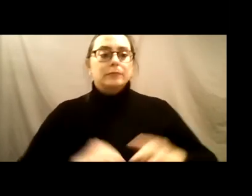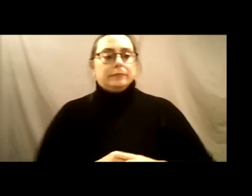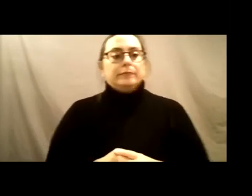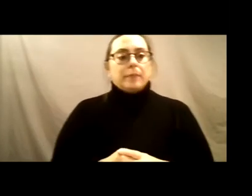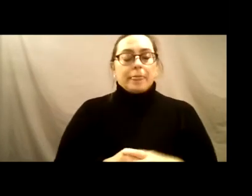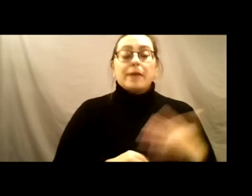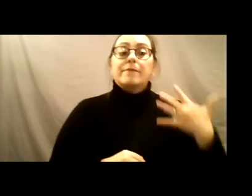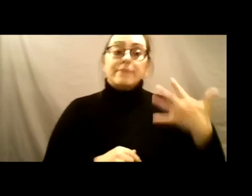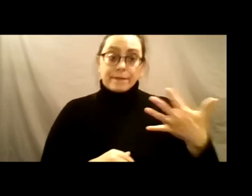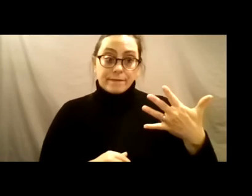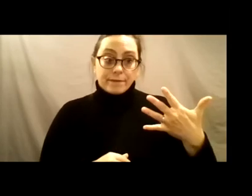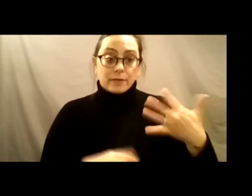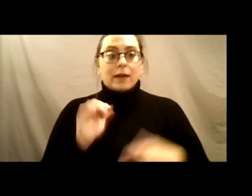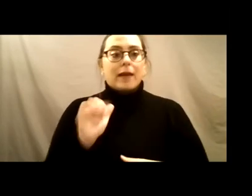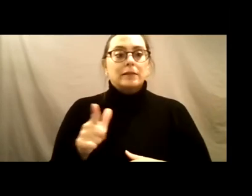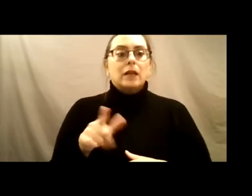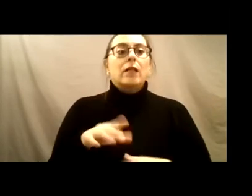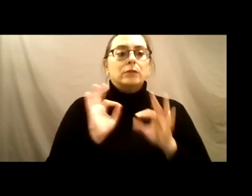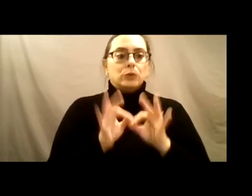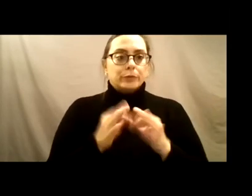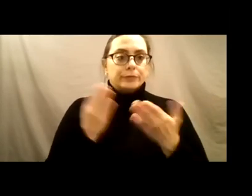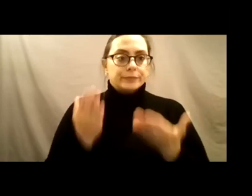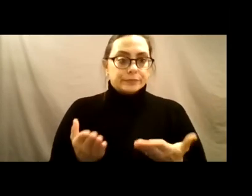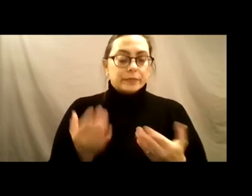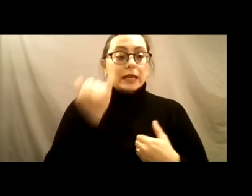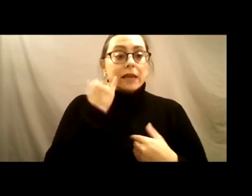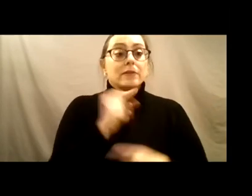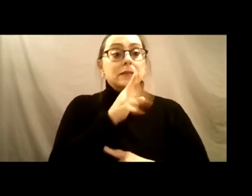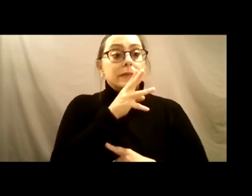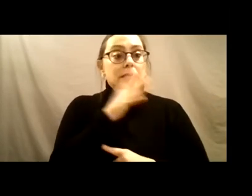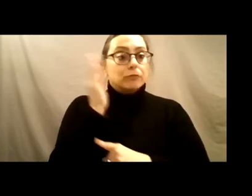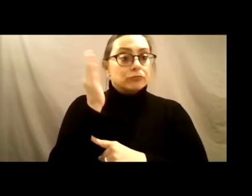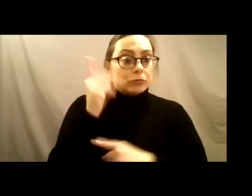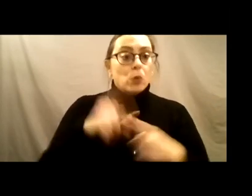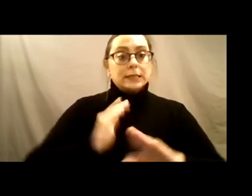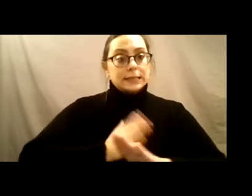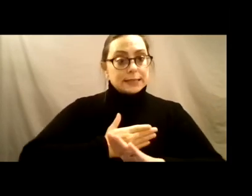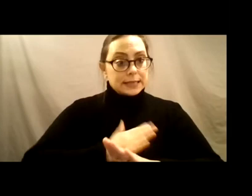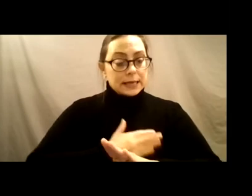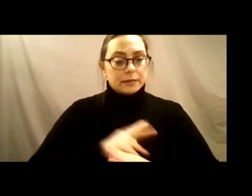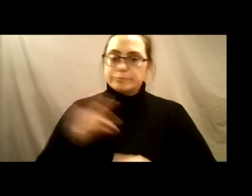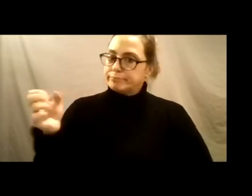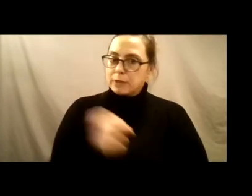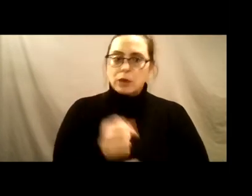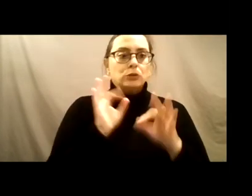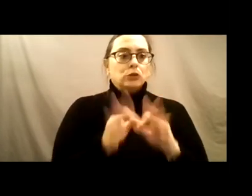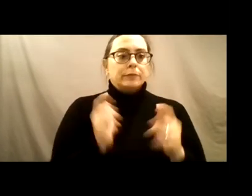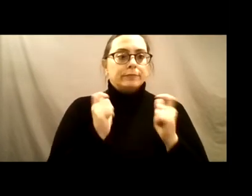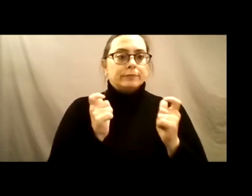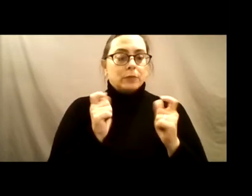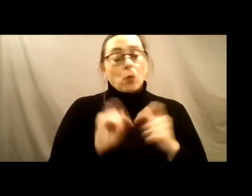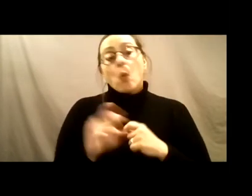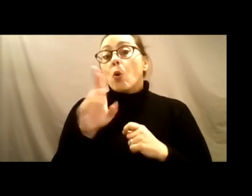5, ASL interpretation. If there will be speaking or singing, there should be interpretation and or